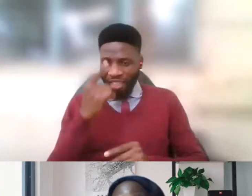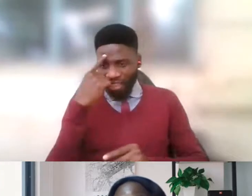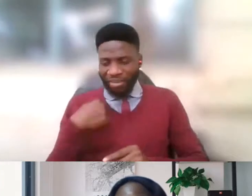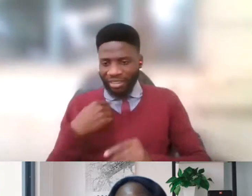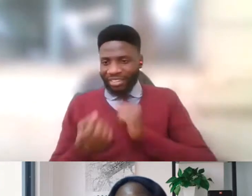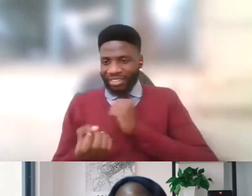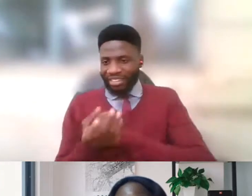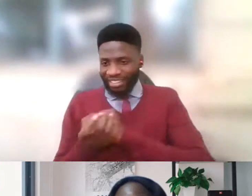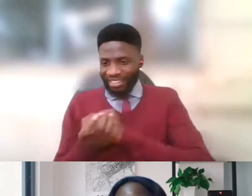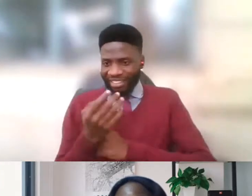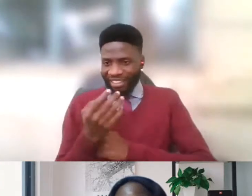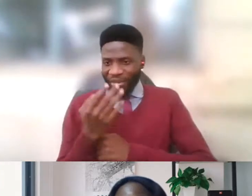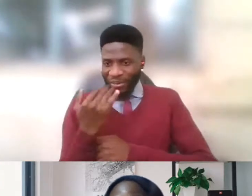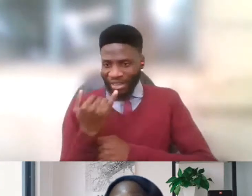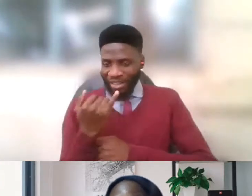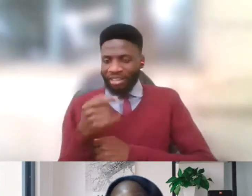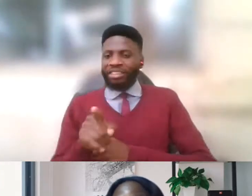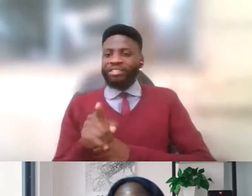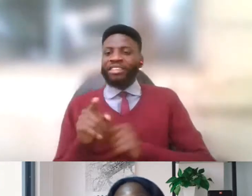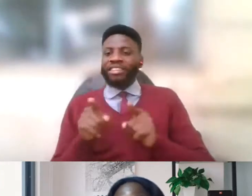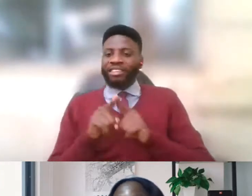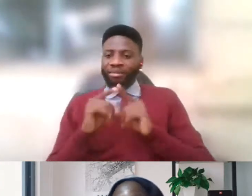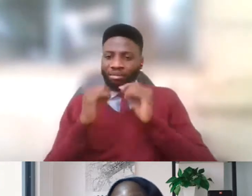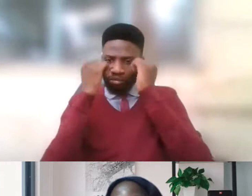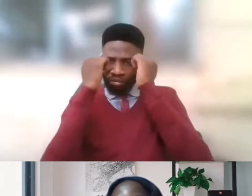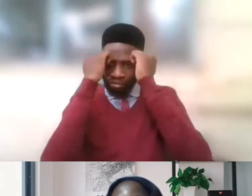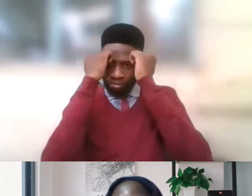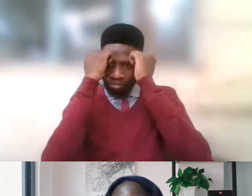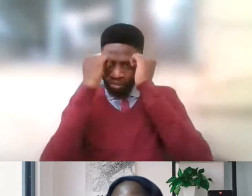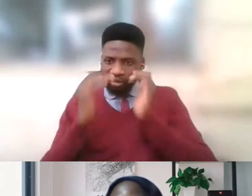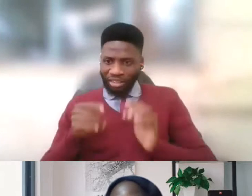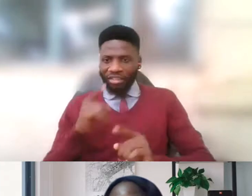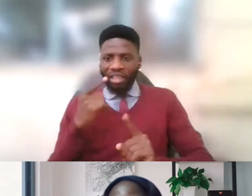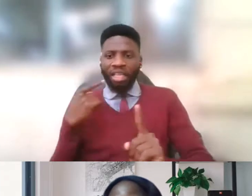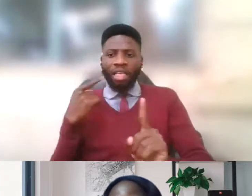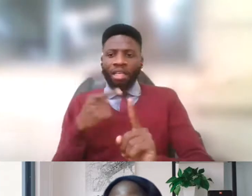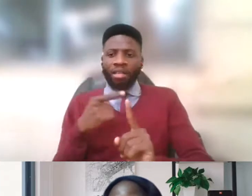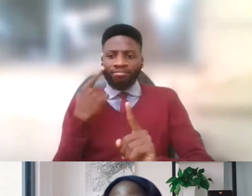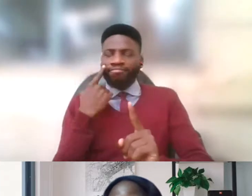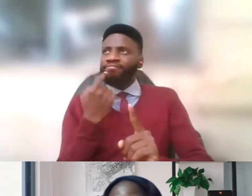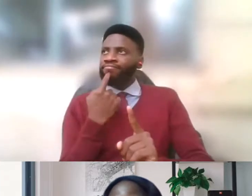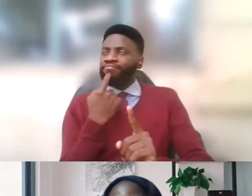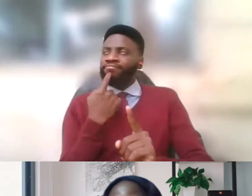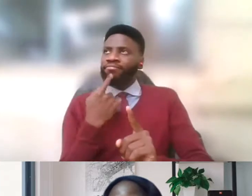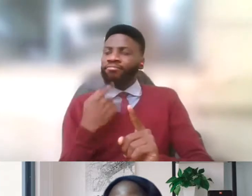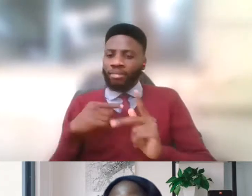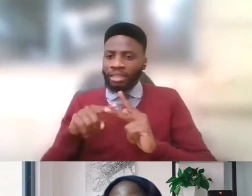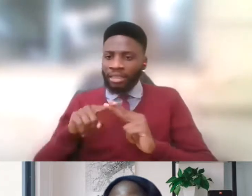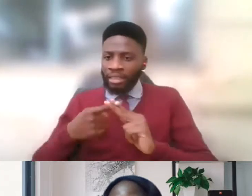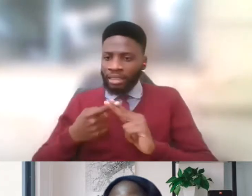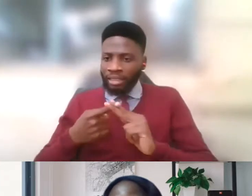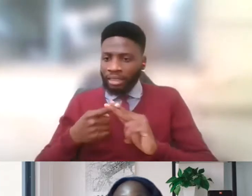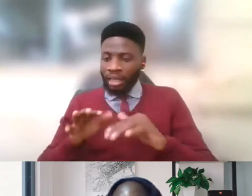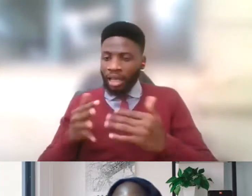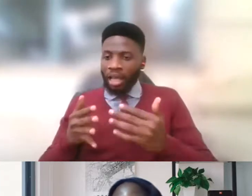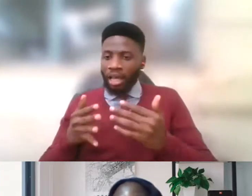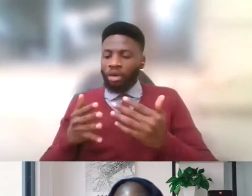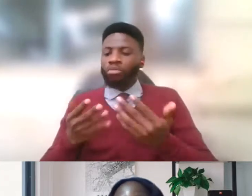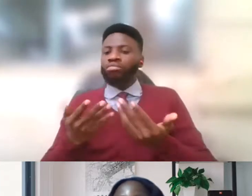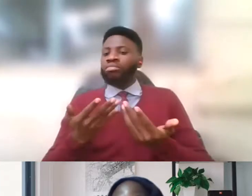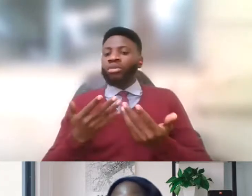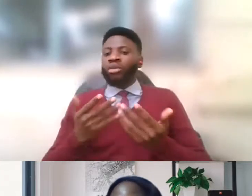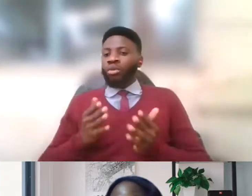comes at something that it might not have considered if you were not there. And I think that's the role that we should all embrace. And in order to do